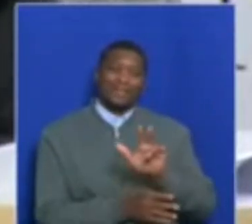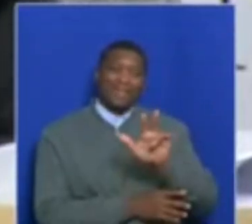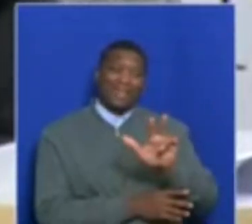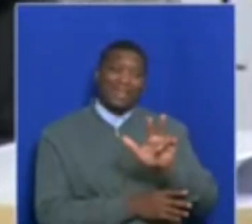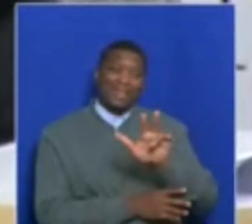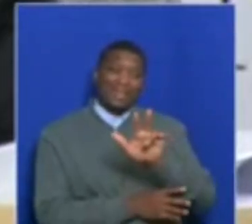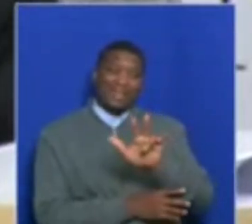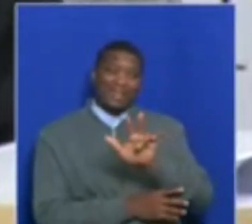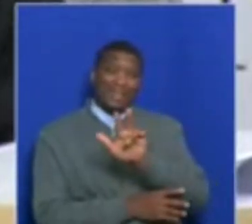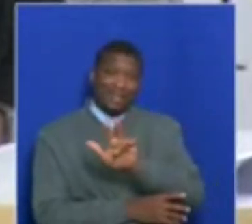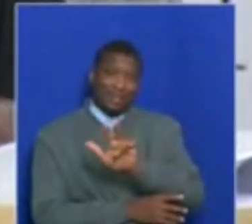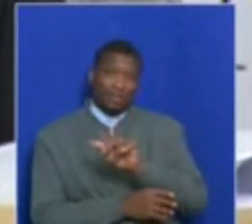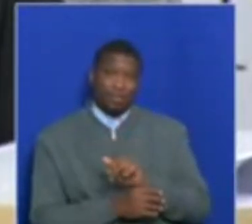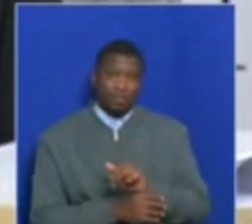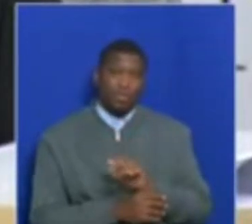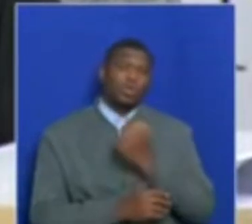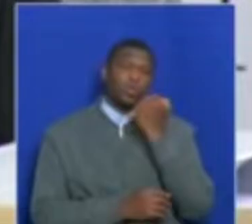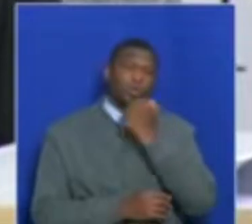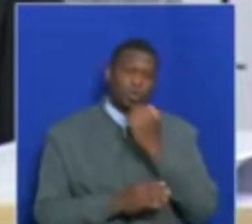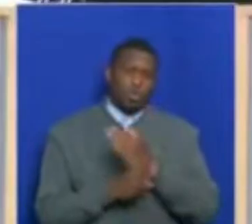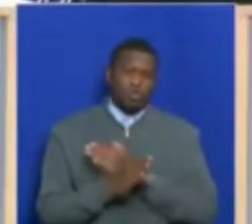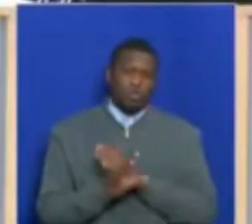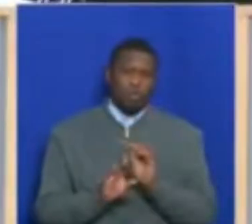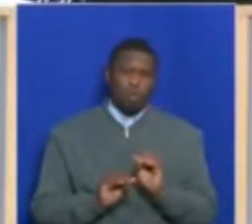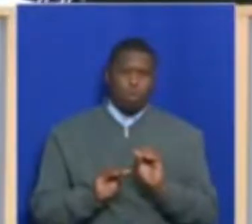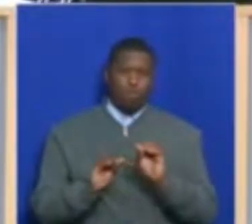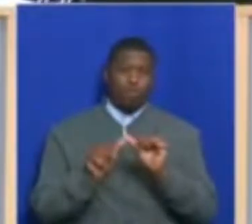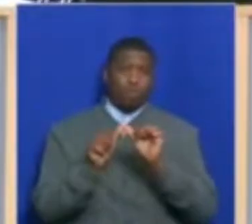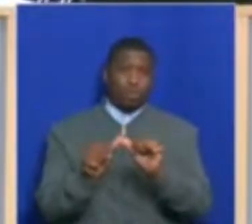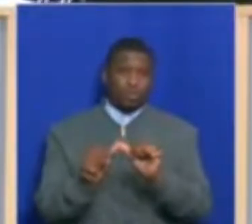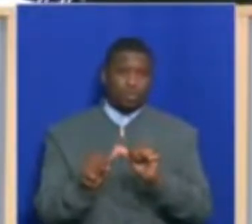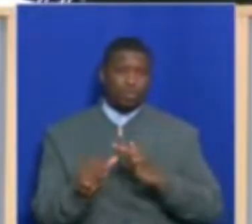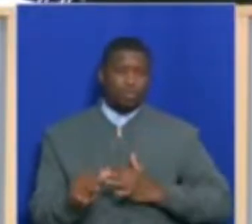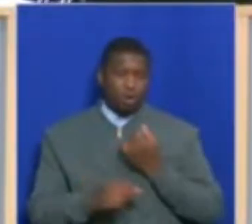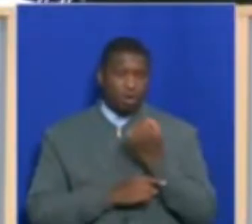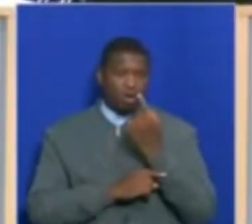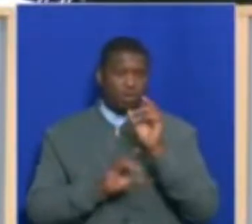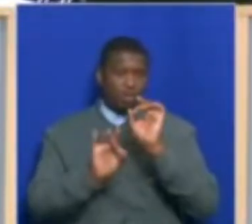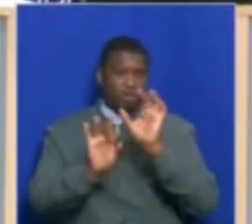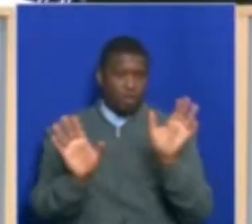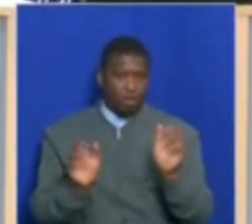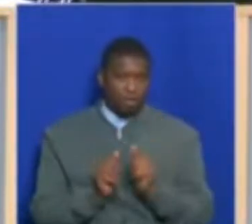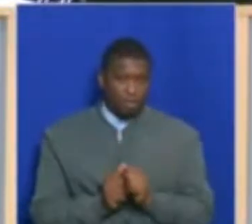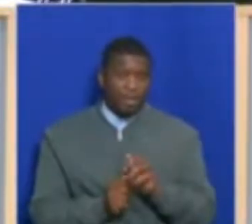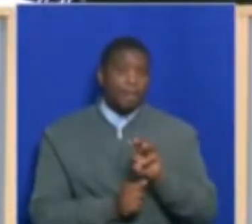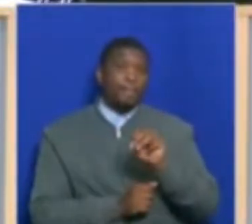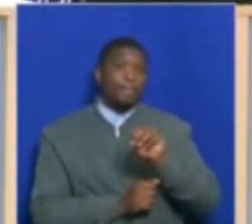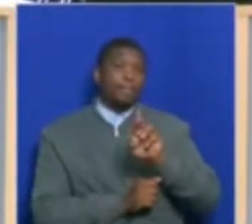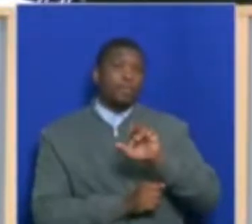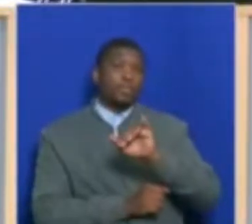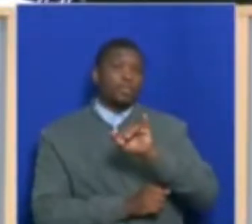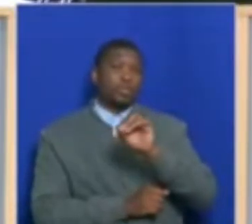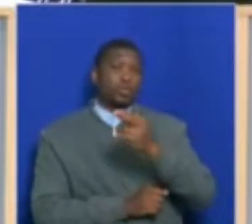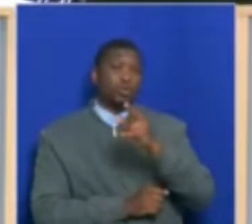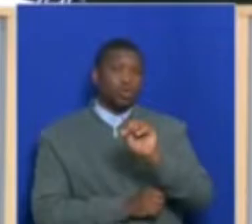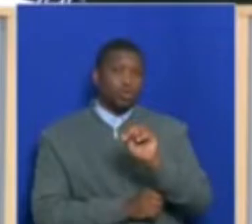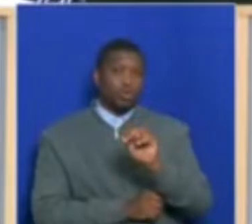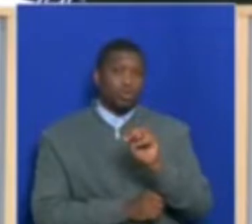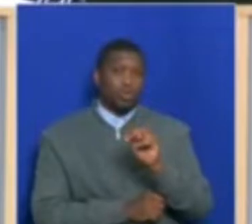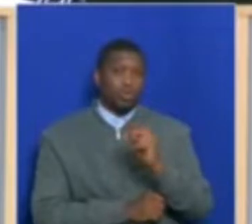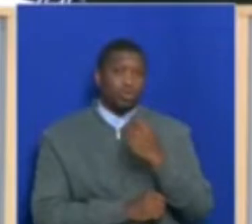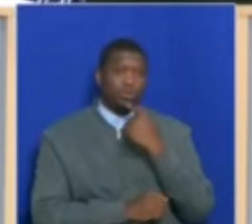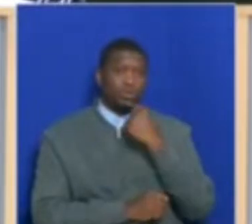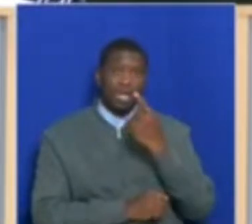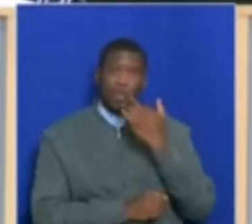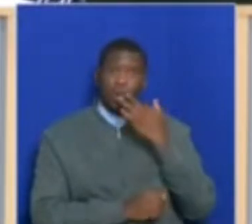Chaskalson, maybe before you move on, just for my understanding, Mr. John, what do you mean in the light of this direct